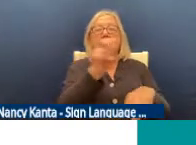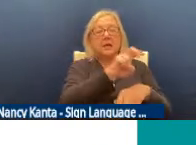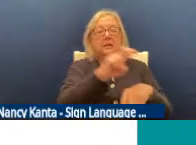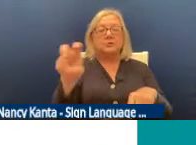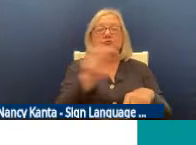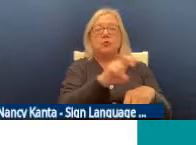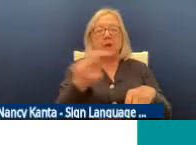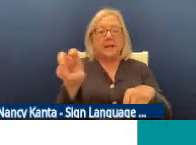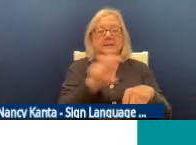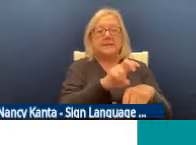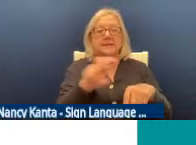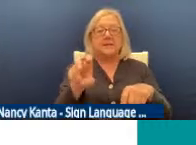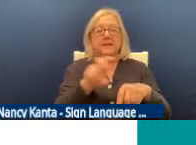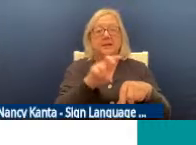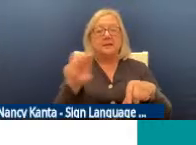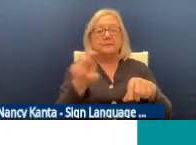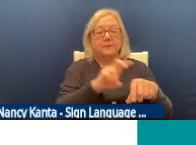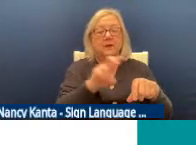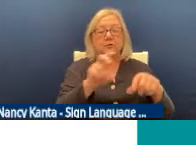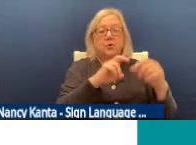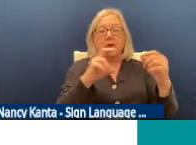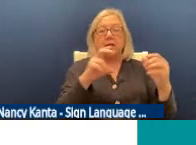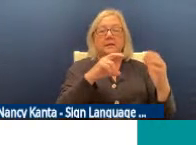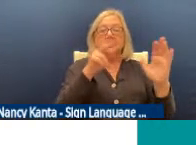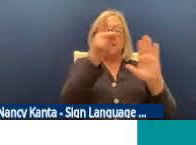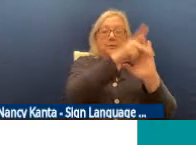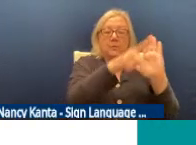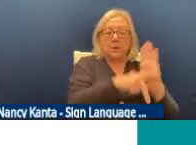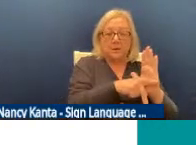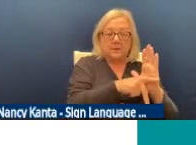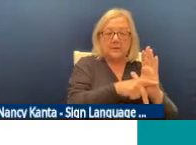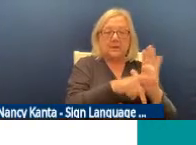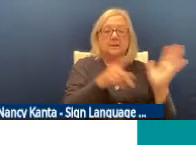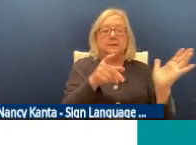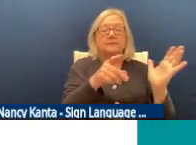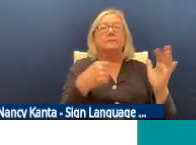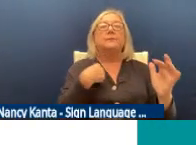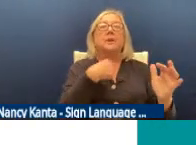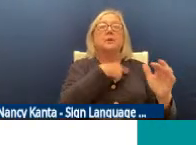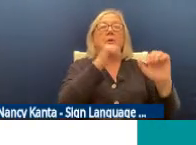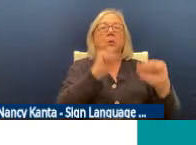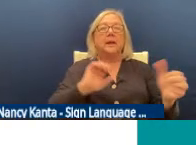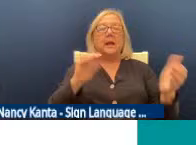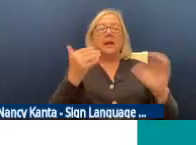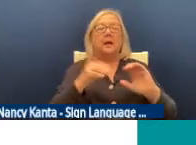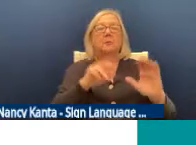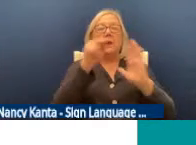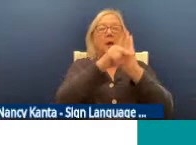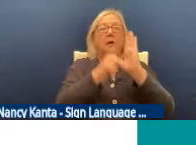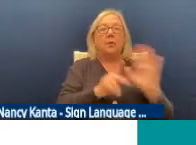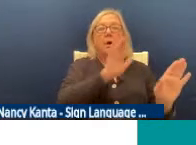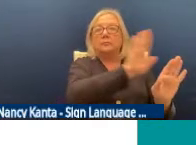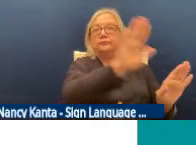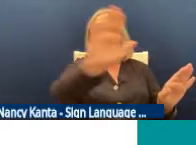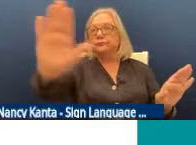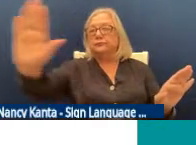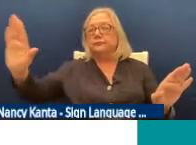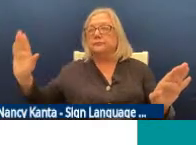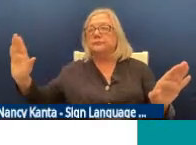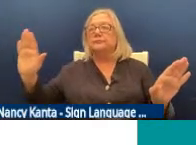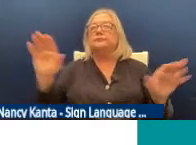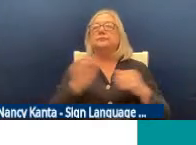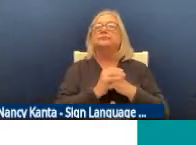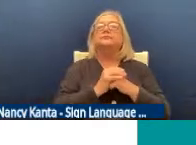field across the nation so they can compare project to project to project. It's a nationally calibrated